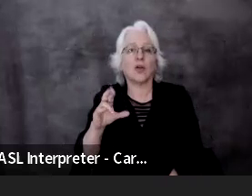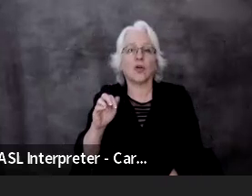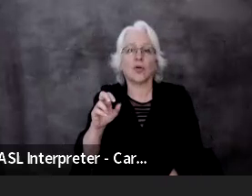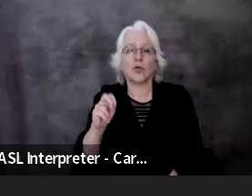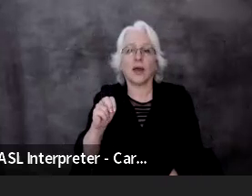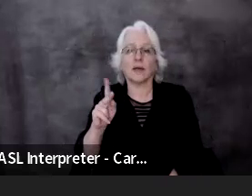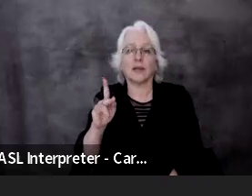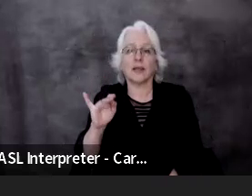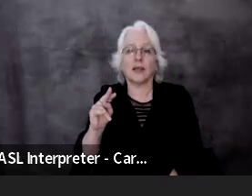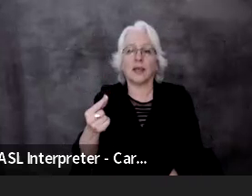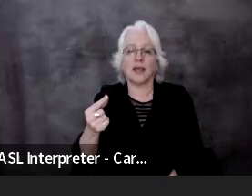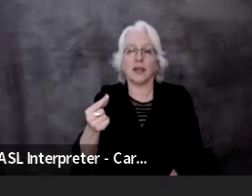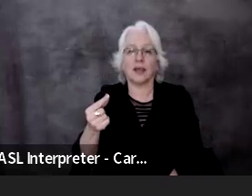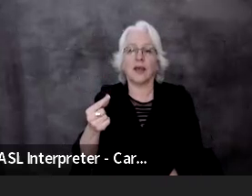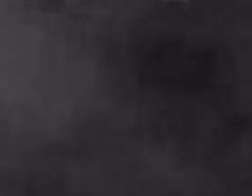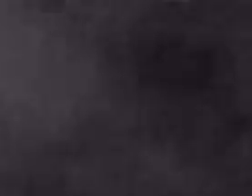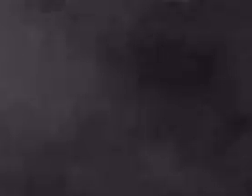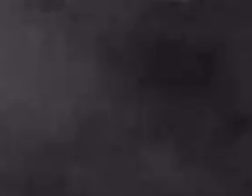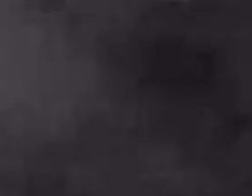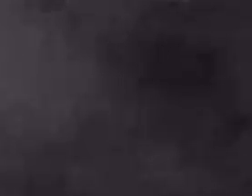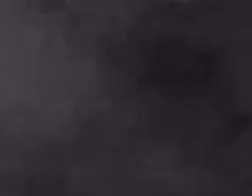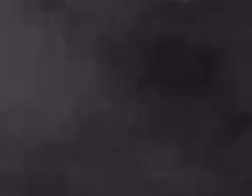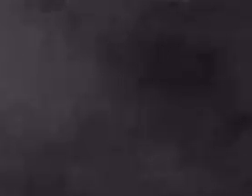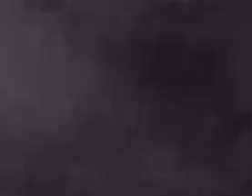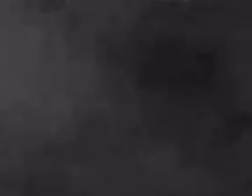room at this time. So I'll pass it back to you, Madam Chair.